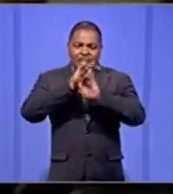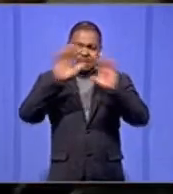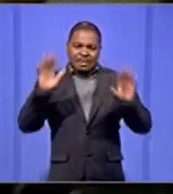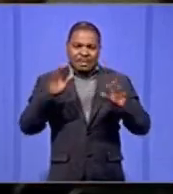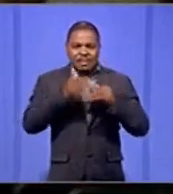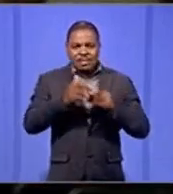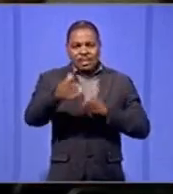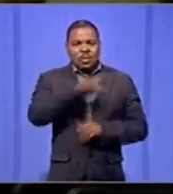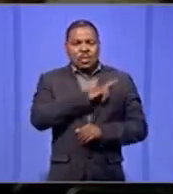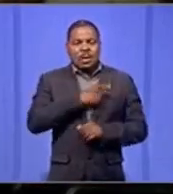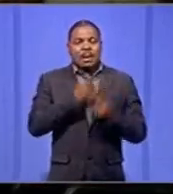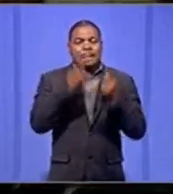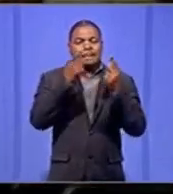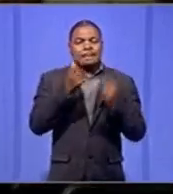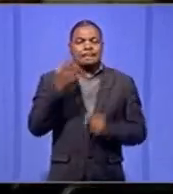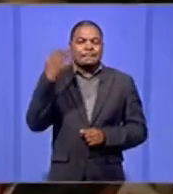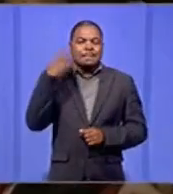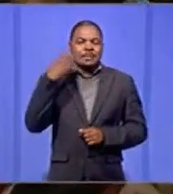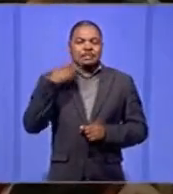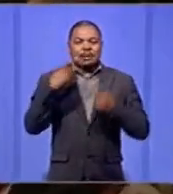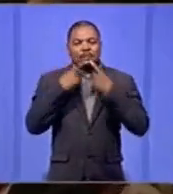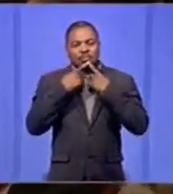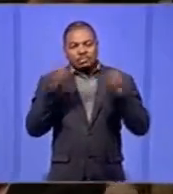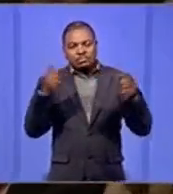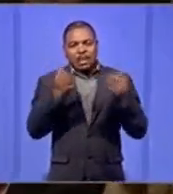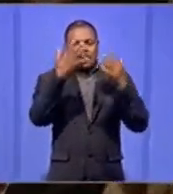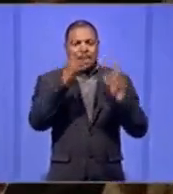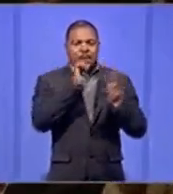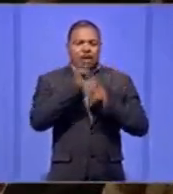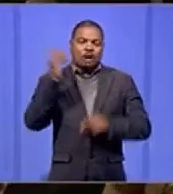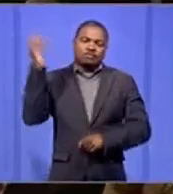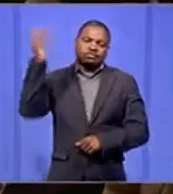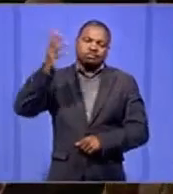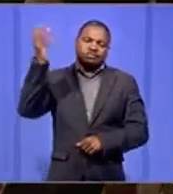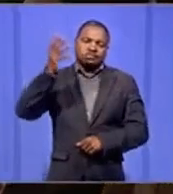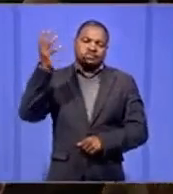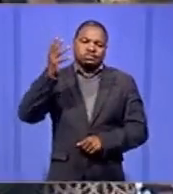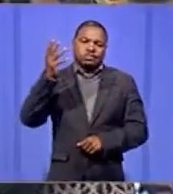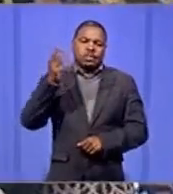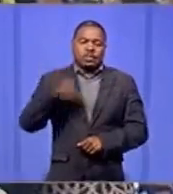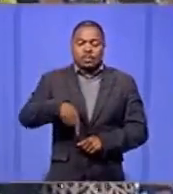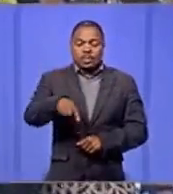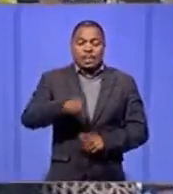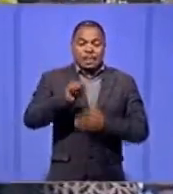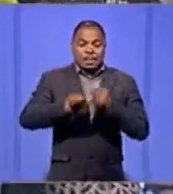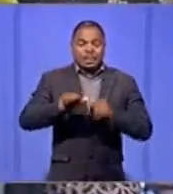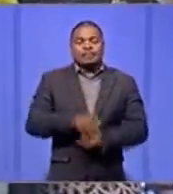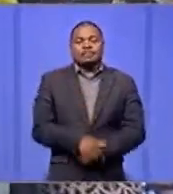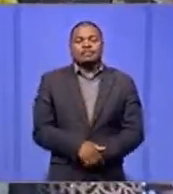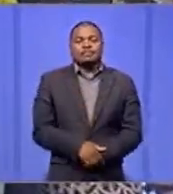nakong eo letona la ditjhelete le tla be le tshetleha puo ya ditekanyetso tsa ditjhelete ha morao kgweding ena.